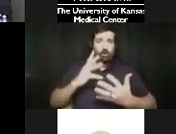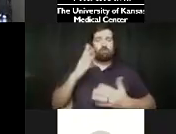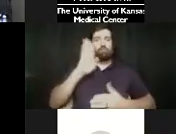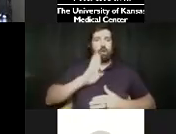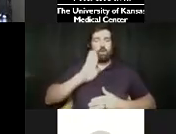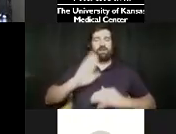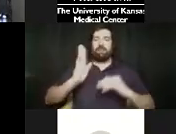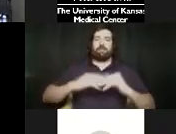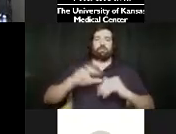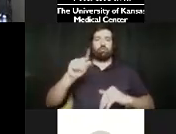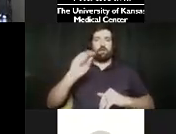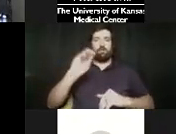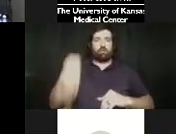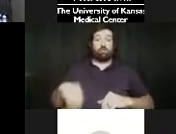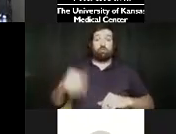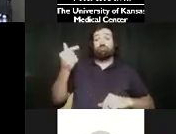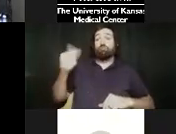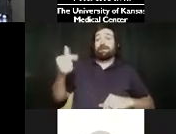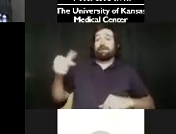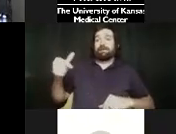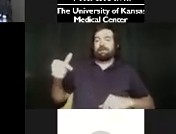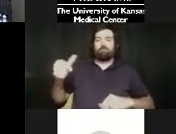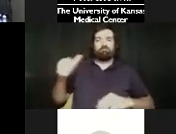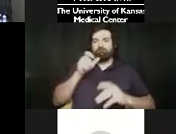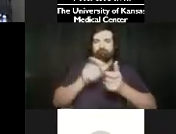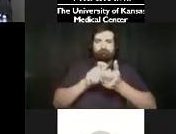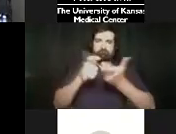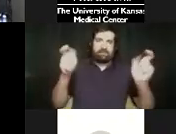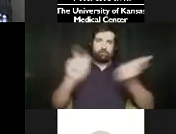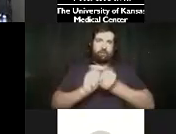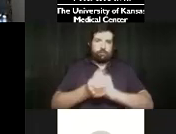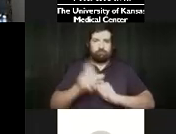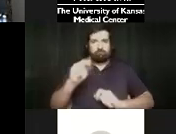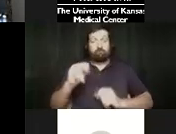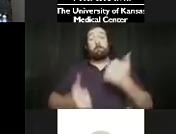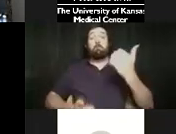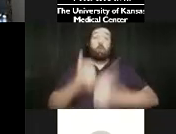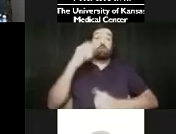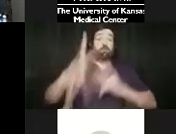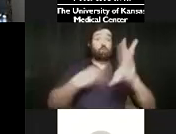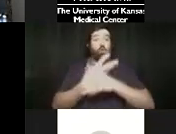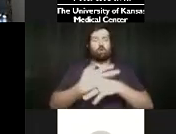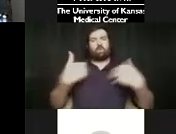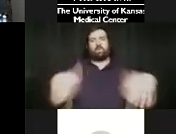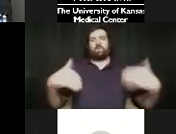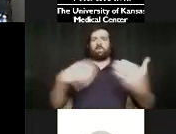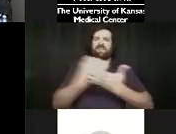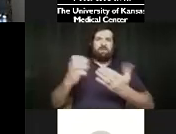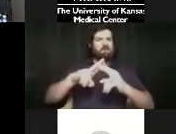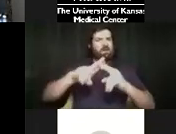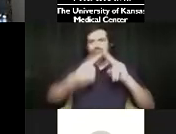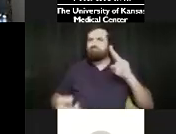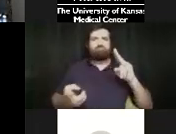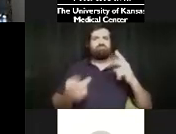20%, green relatively unaffected. So most of the world took a huge economic hit